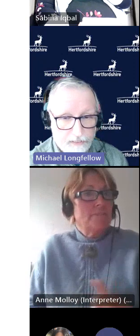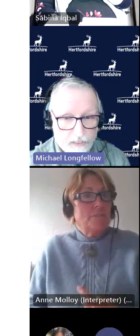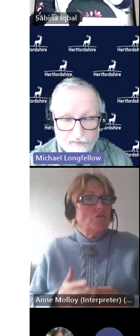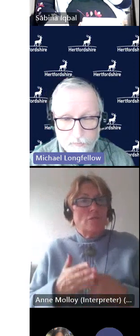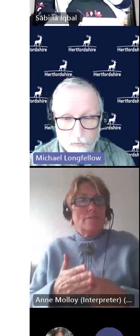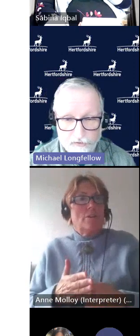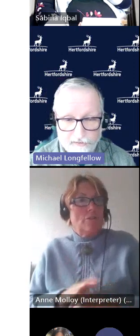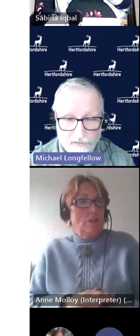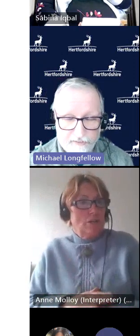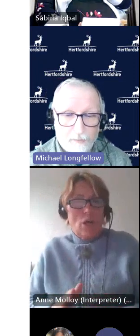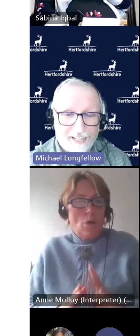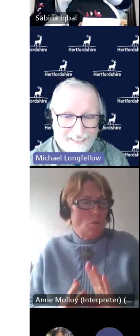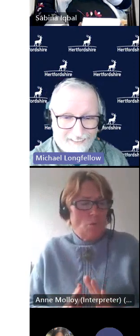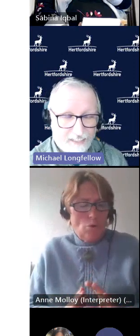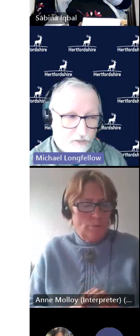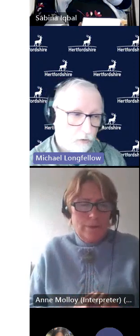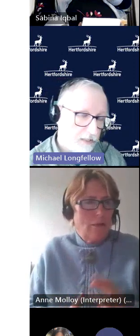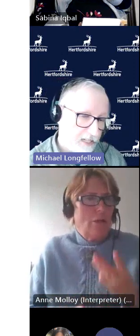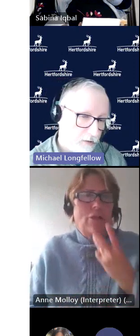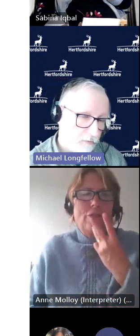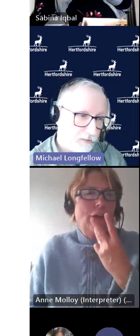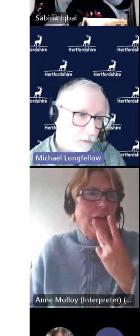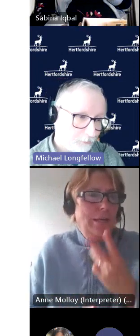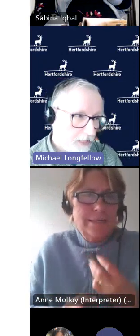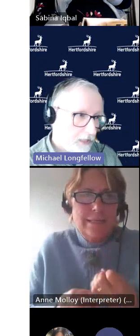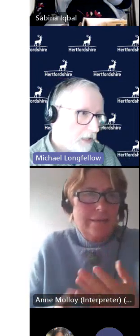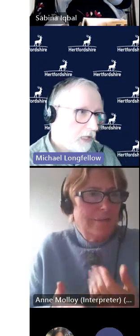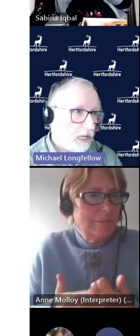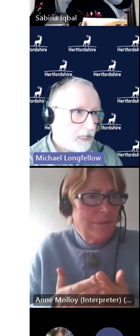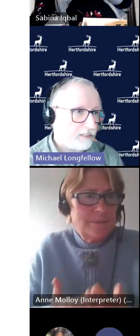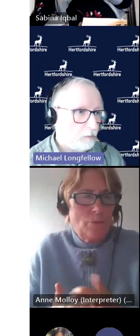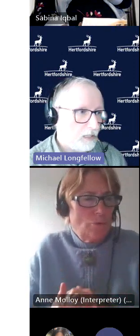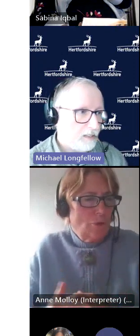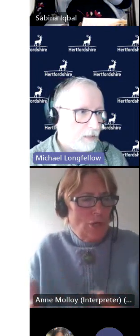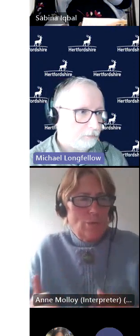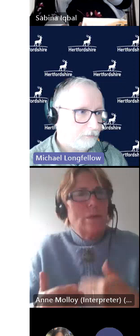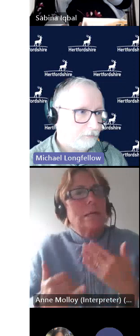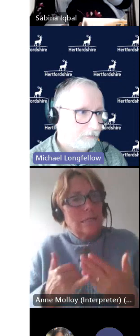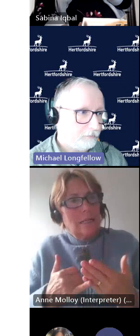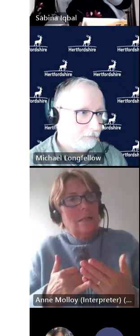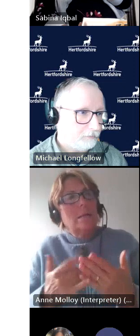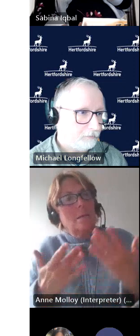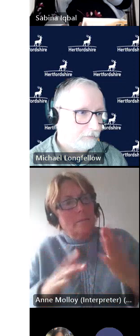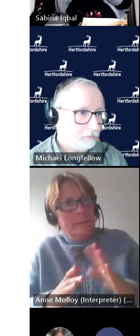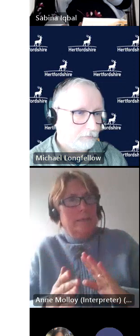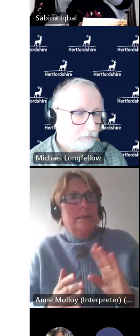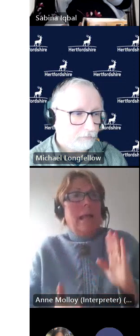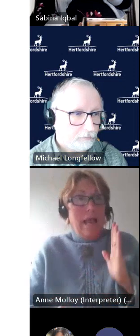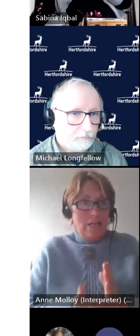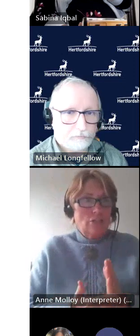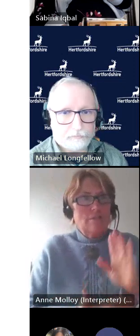won't be supported the third time until they do attend the referral. Next slide, please, Matt.